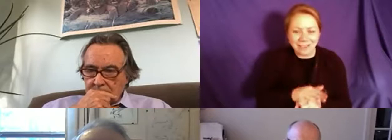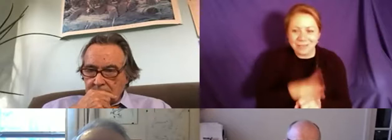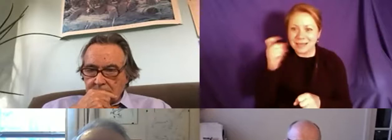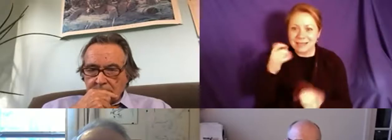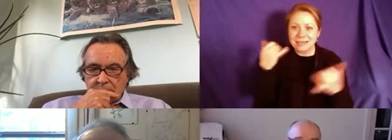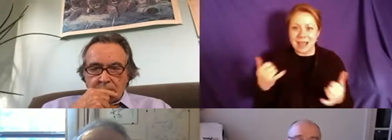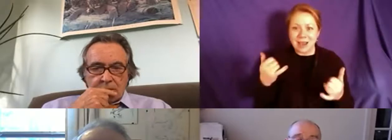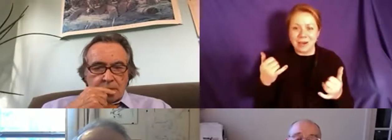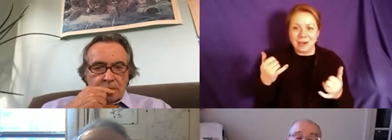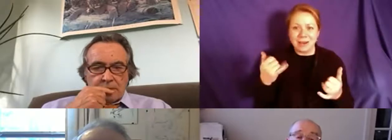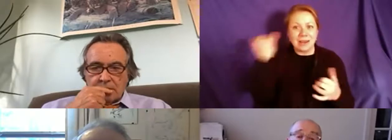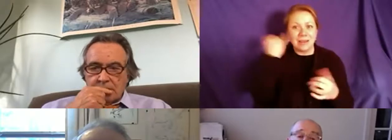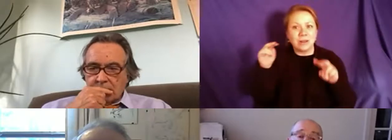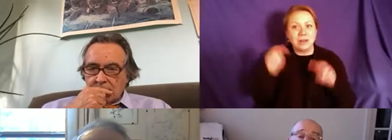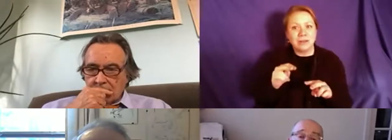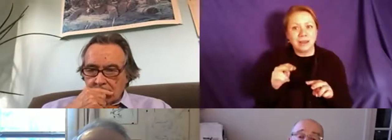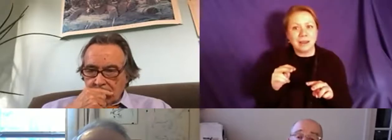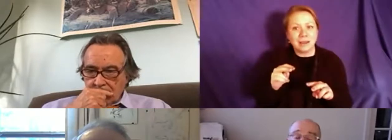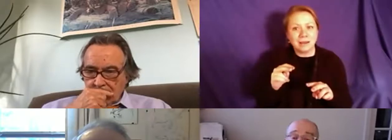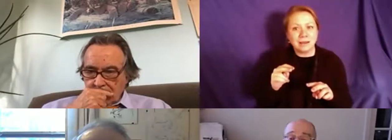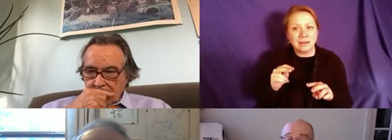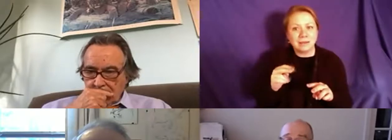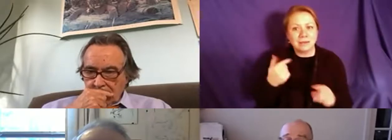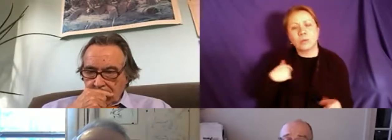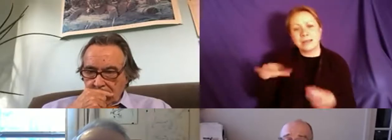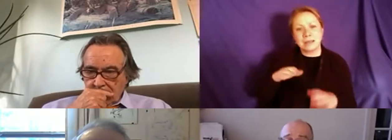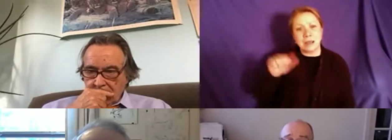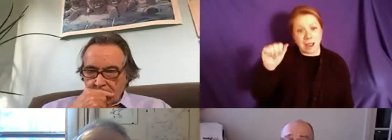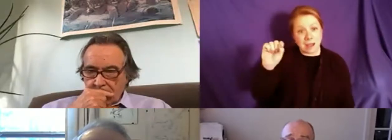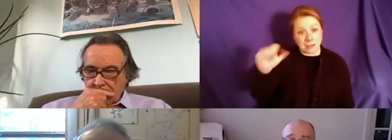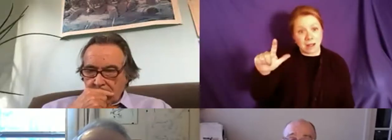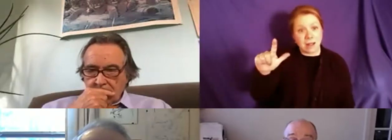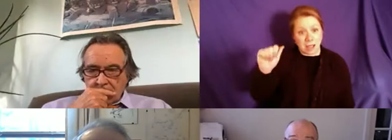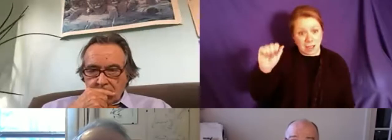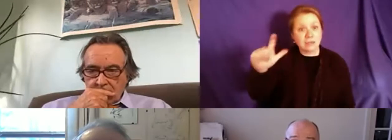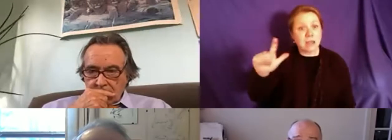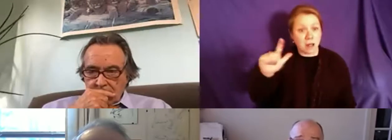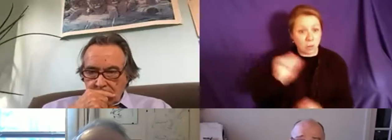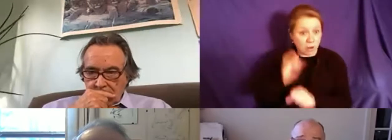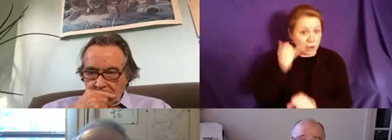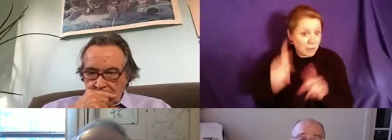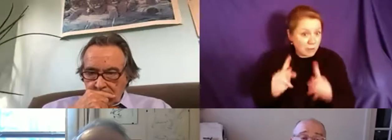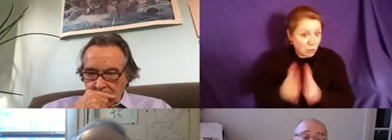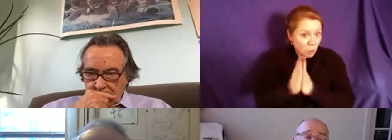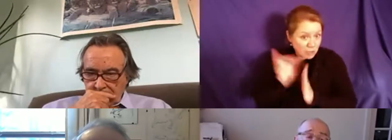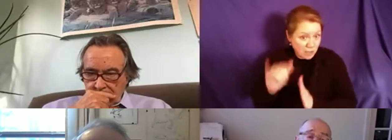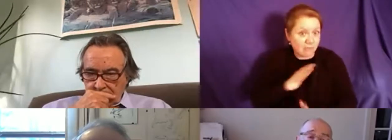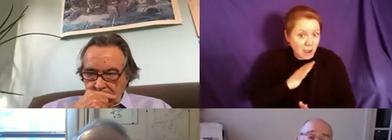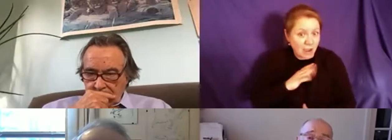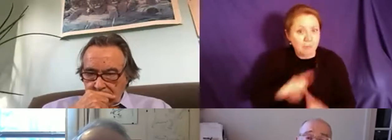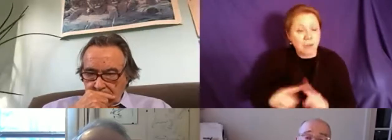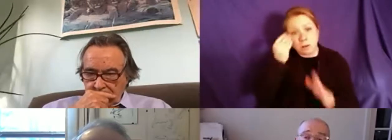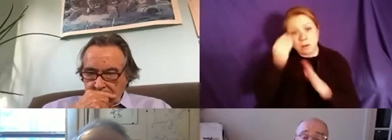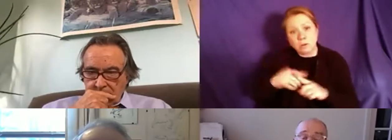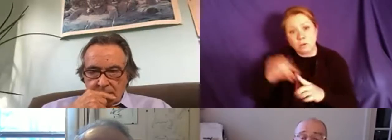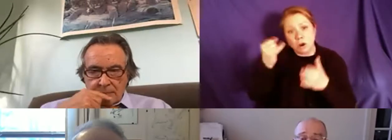looked at, we did ASL work, if people requested it in our community, but what we said to our artists,